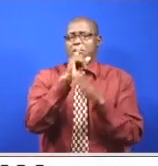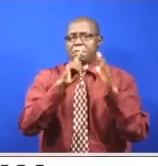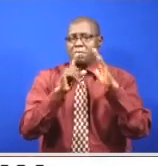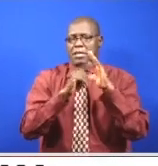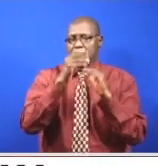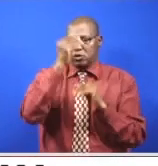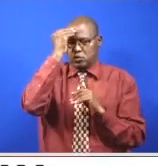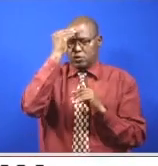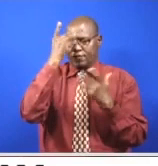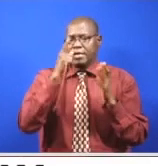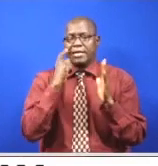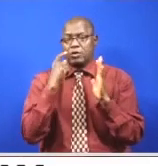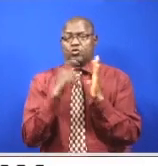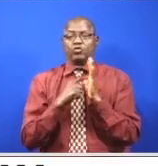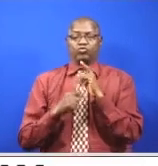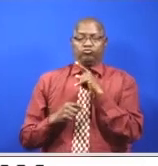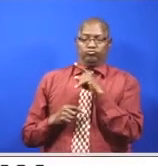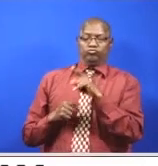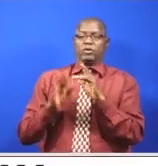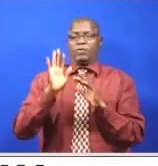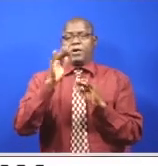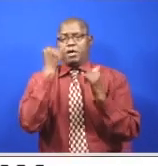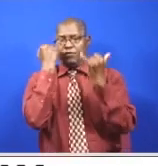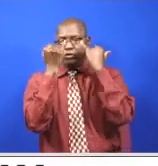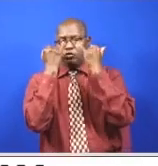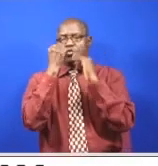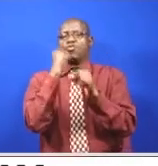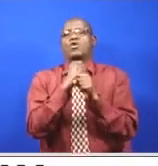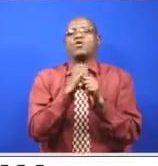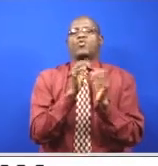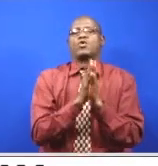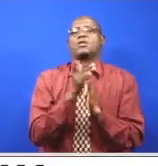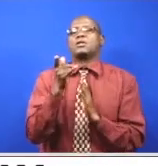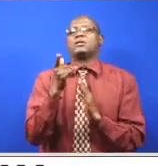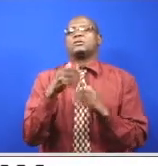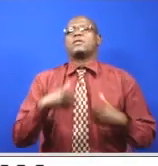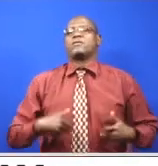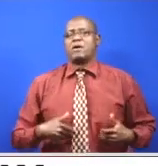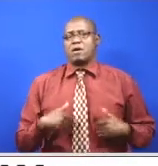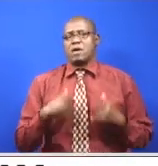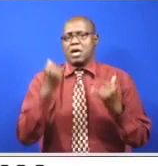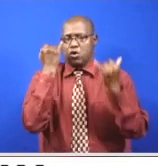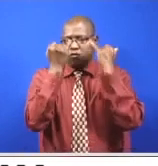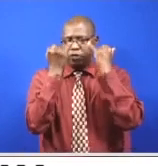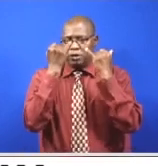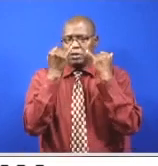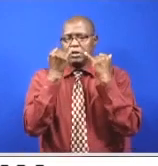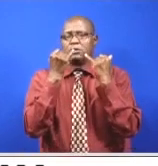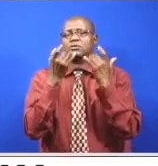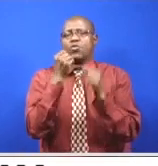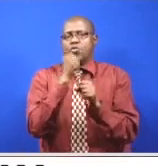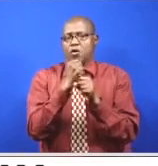in recognition of their innovation, to work with these young innovators on the delivery of